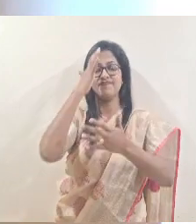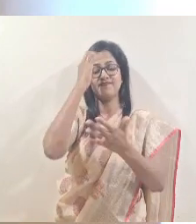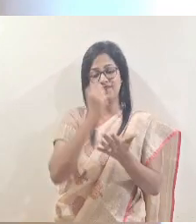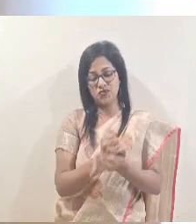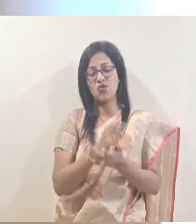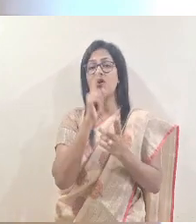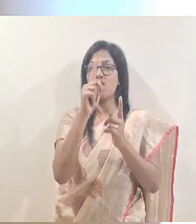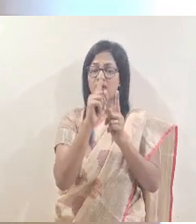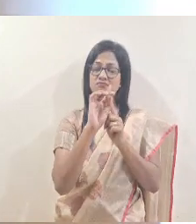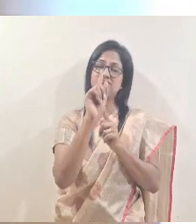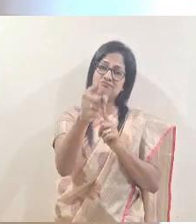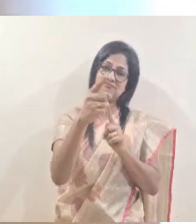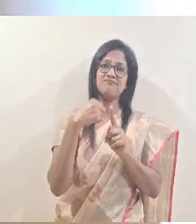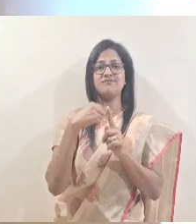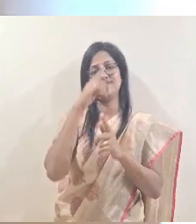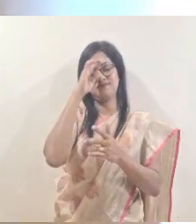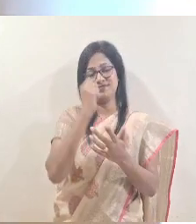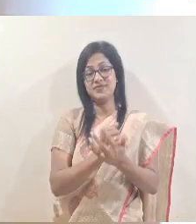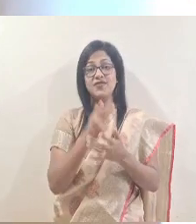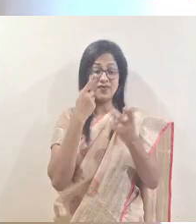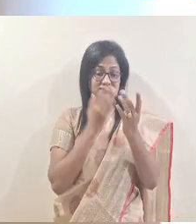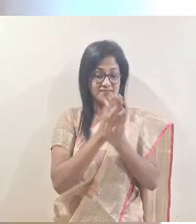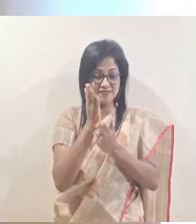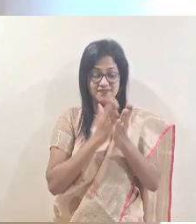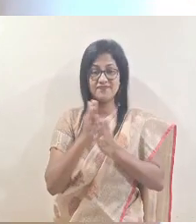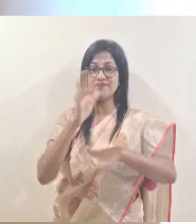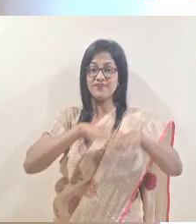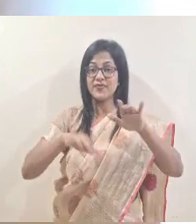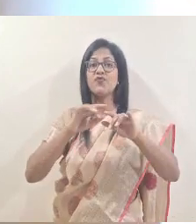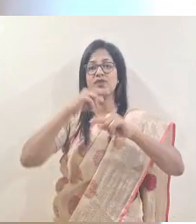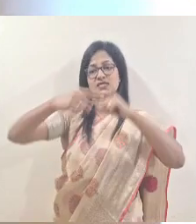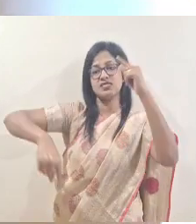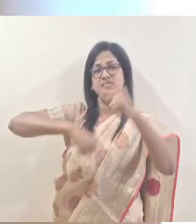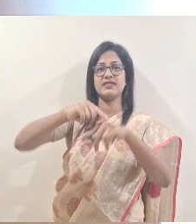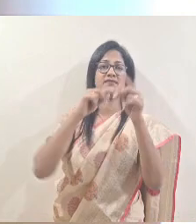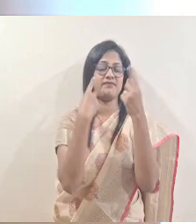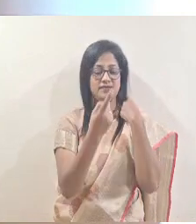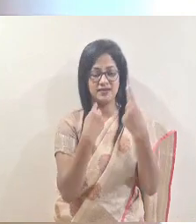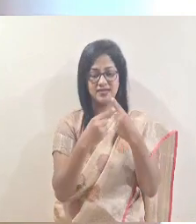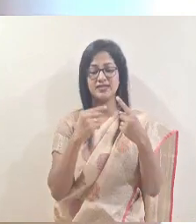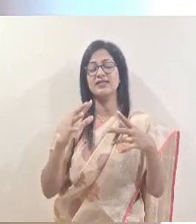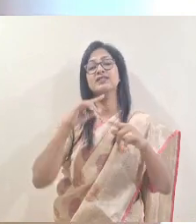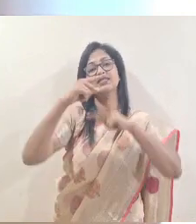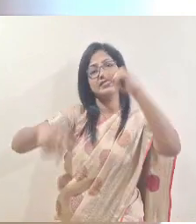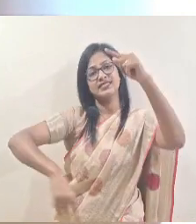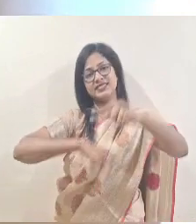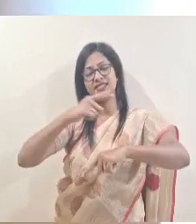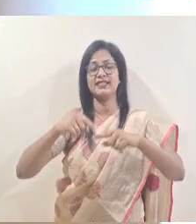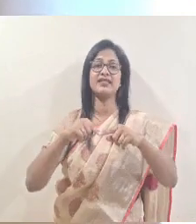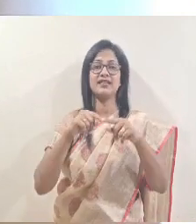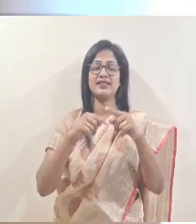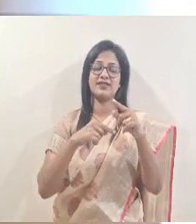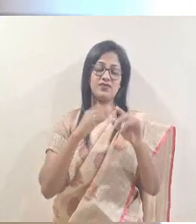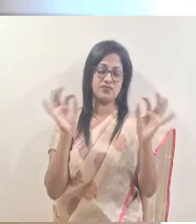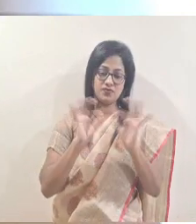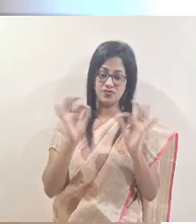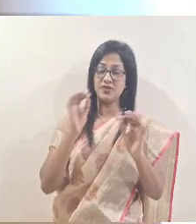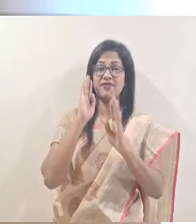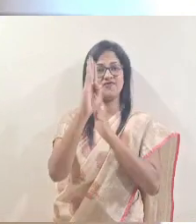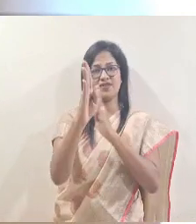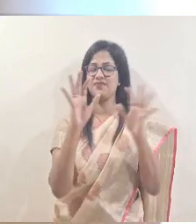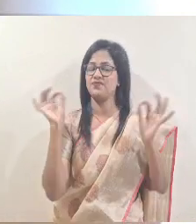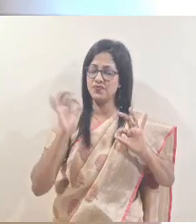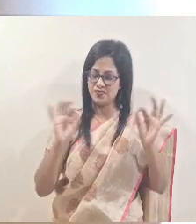even one-way, two-way decisions, because the type of analysis which I have done is a cyclic analysis. So it considers a cyclic loop. It's not a cyclic, so it's